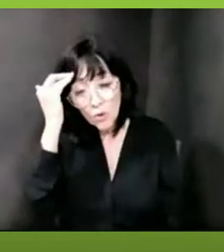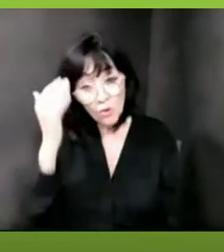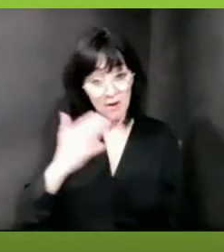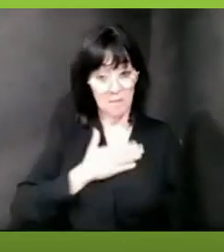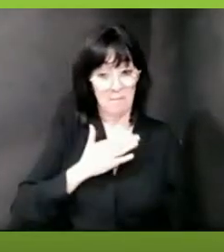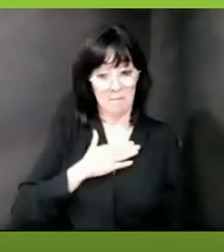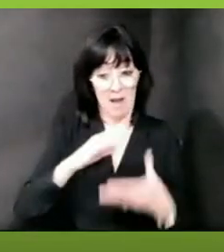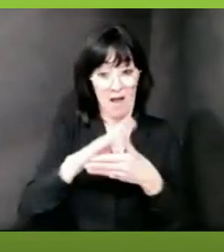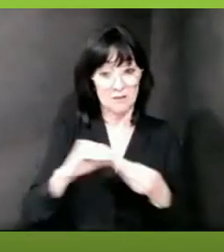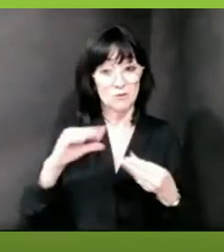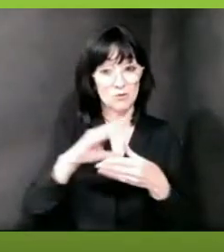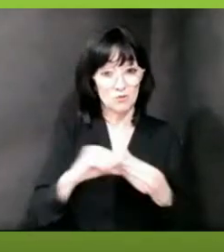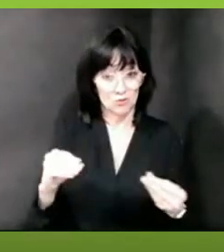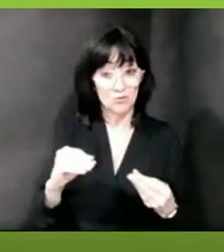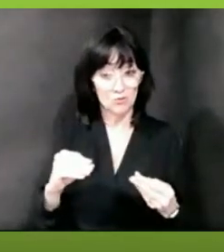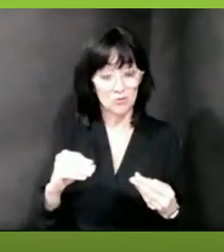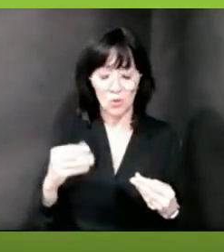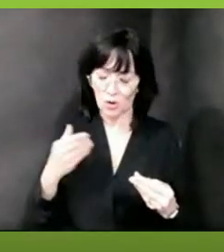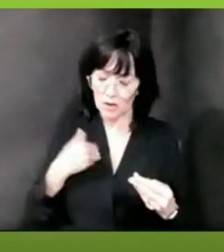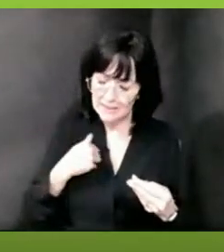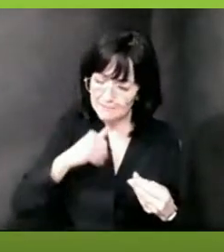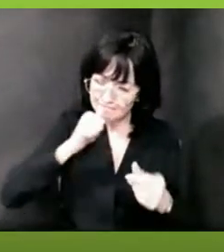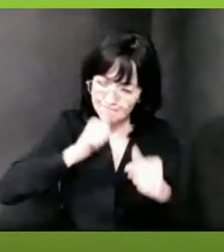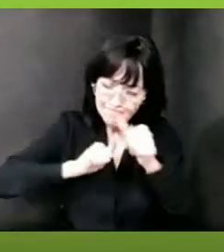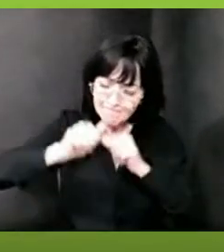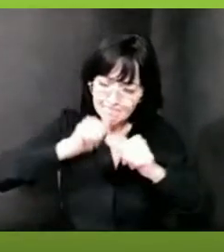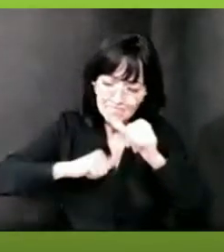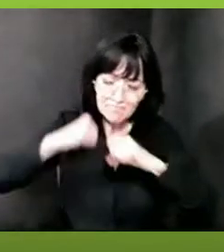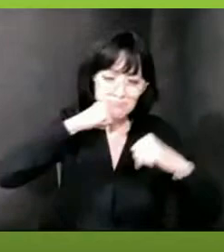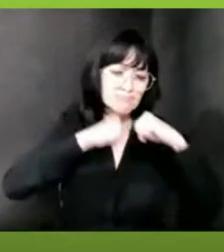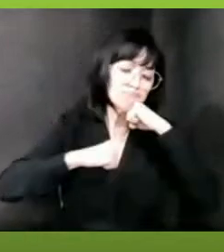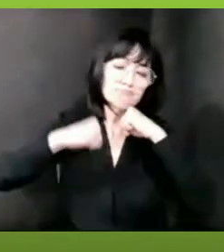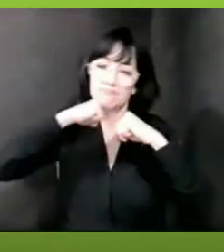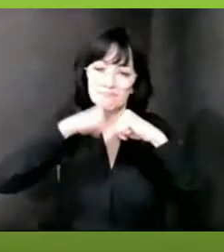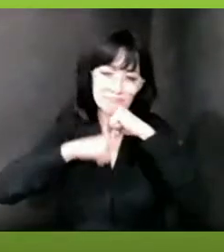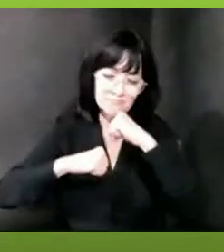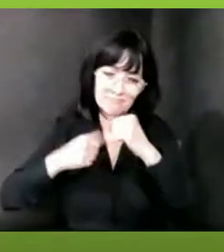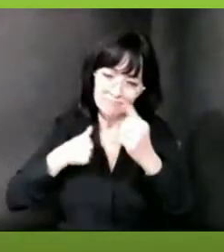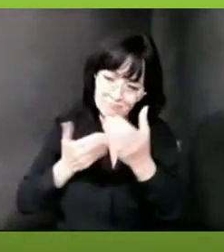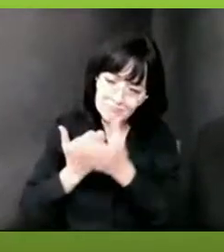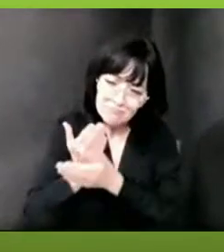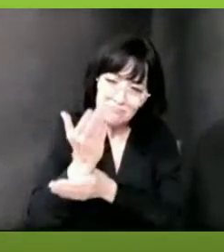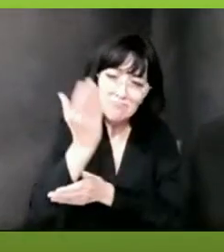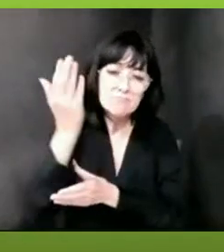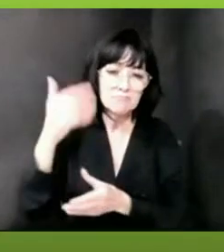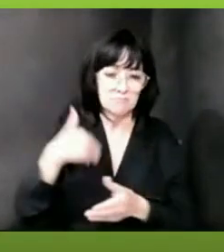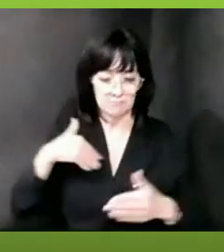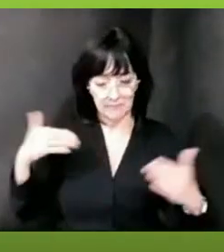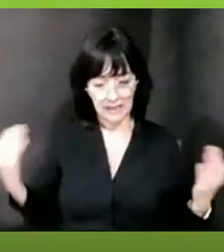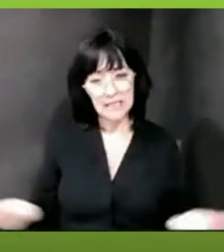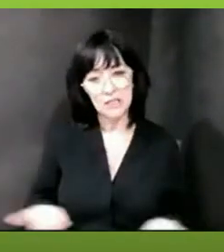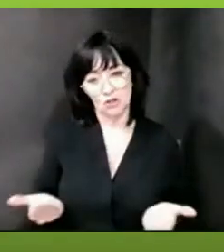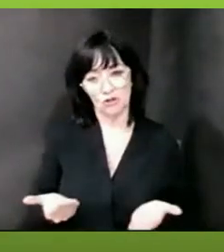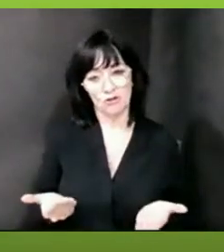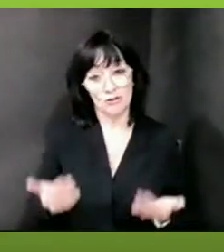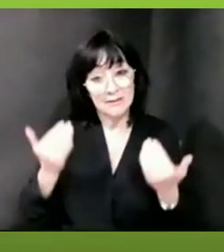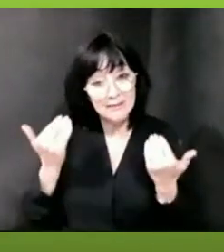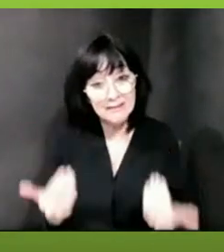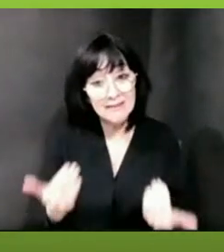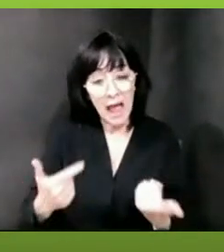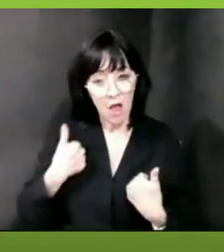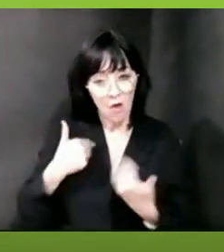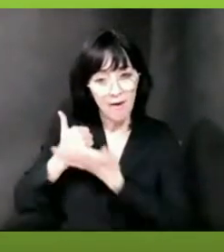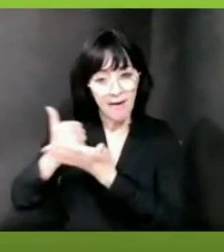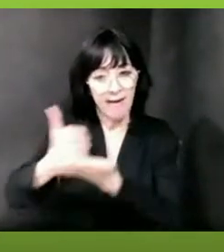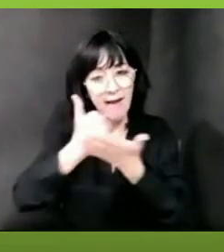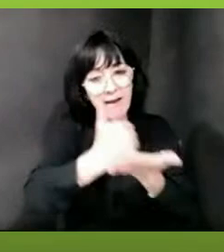a lot of trials and tribulations in life. And apparently it has helped others, because I get to do what I get to do every single